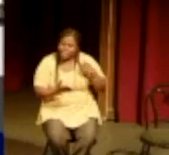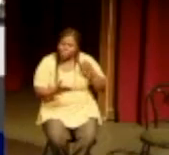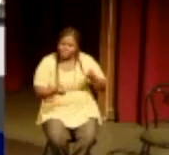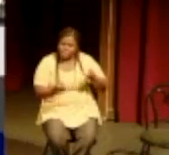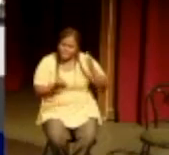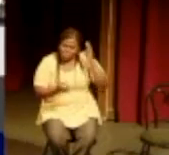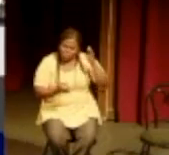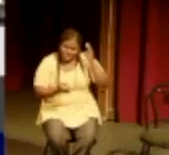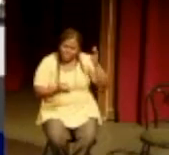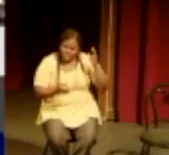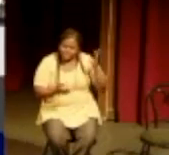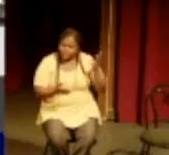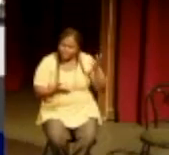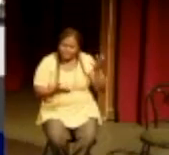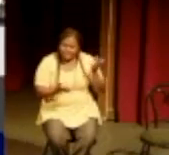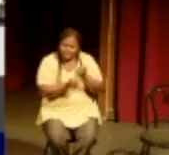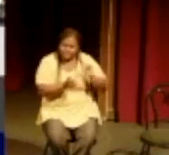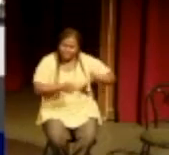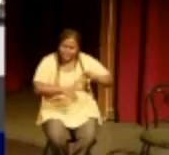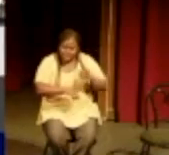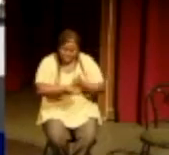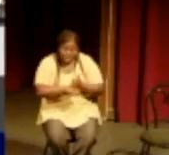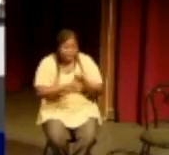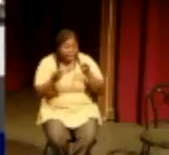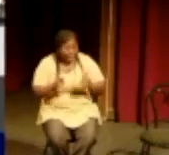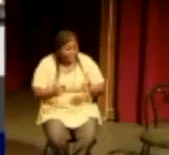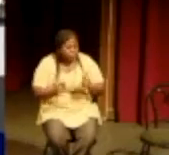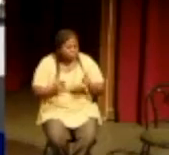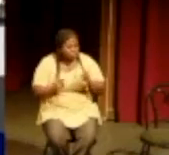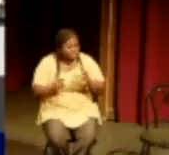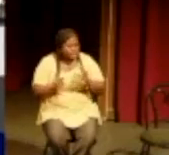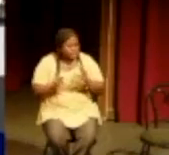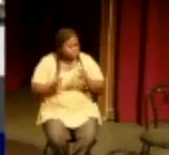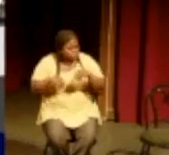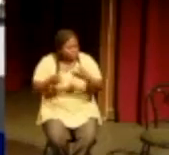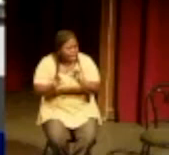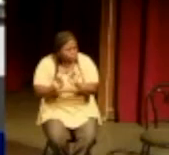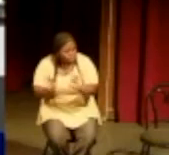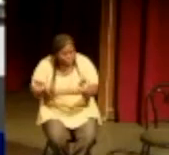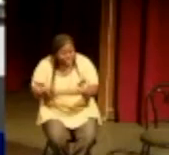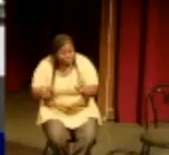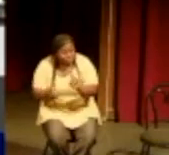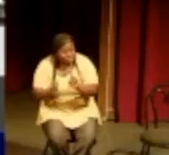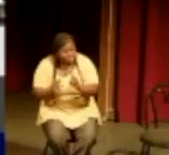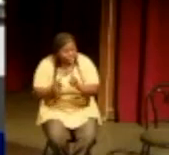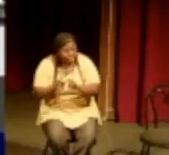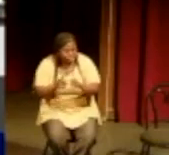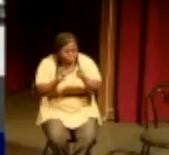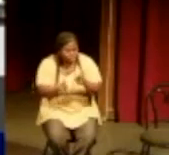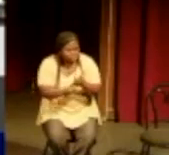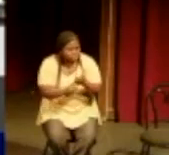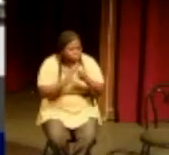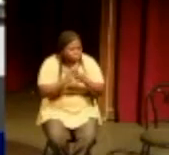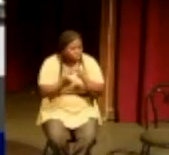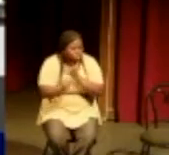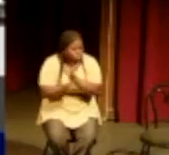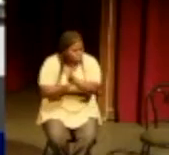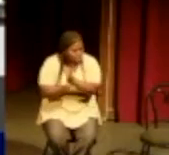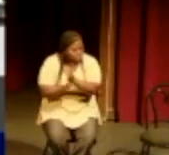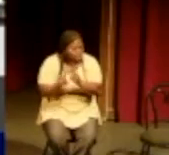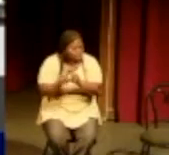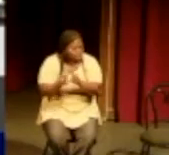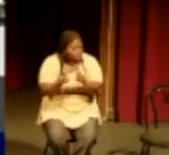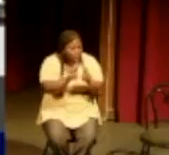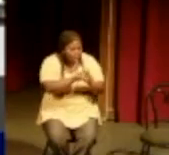Part of it is sometimes we give people degrees and they go right into a career. That's fabulous. But part of it's also maybe financial and